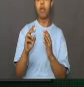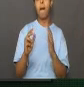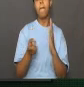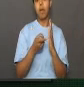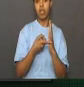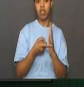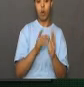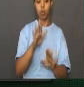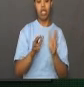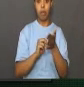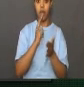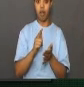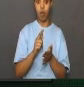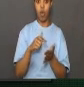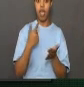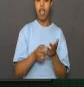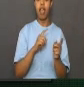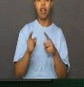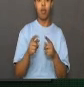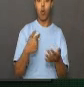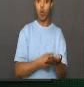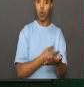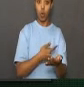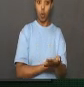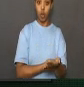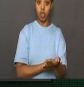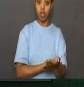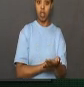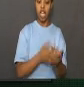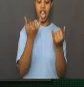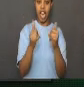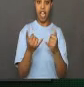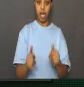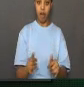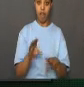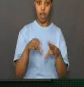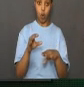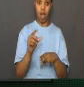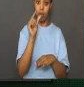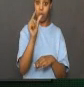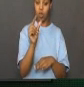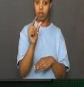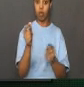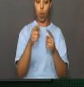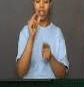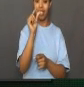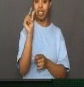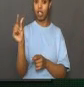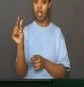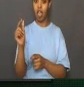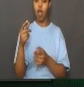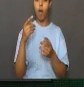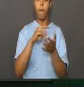steps. This allows glucose to be split into smaller molecules in